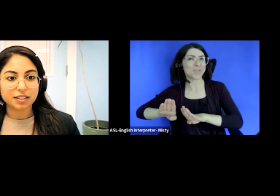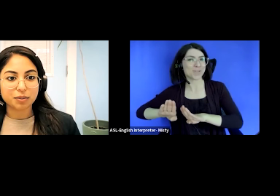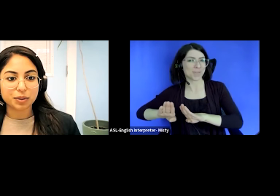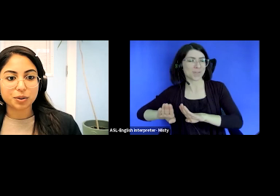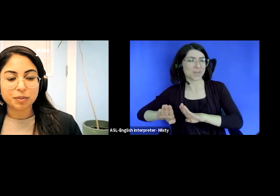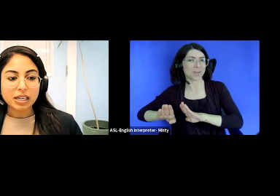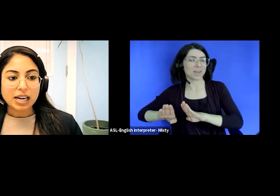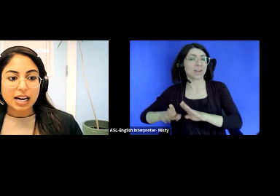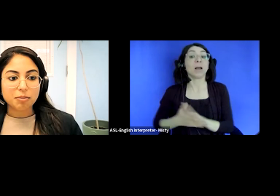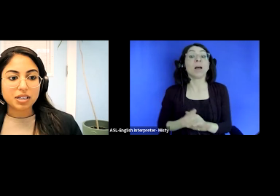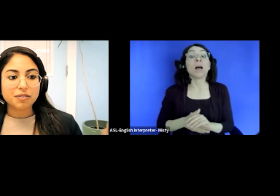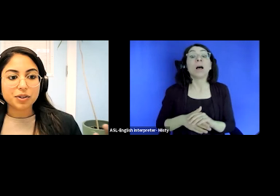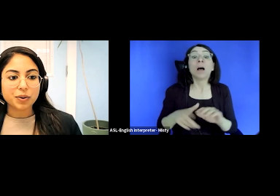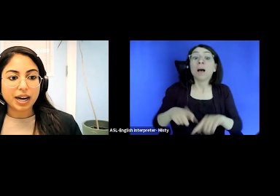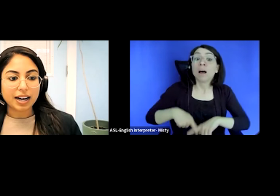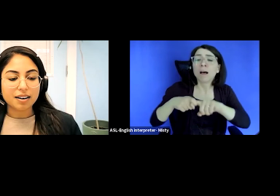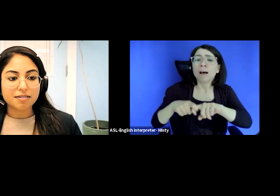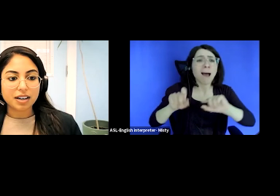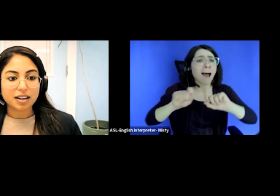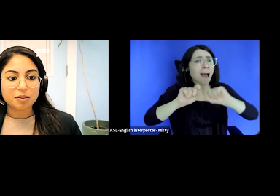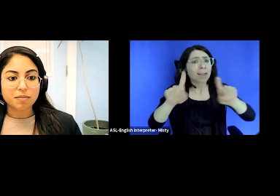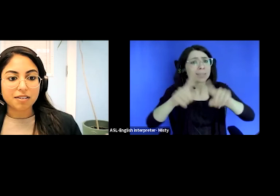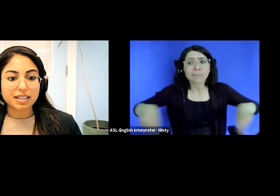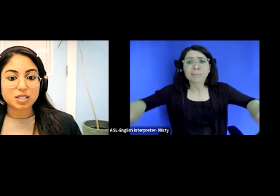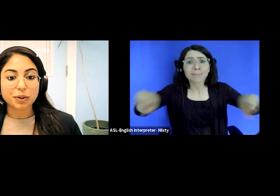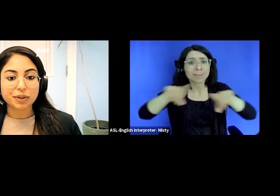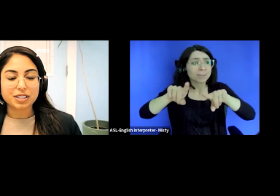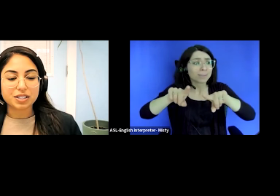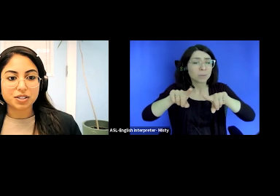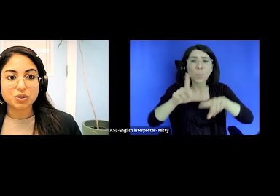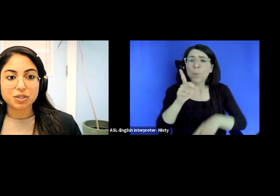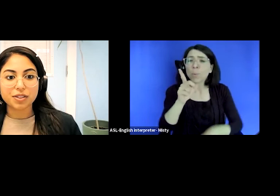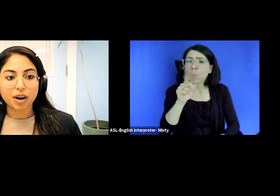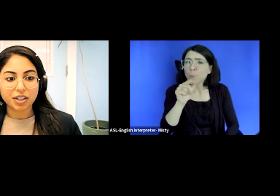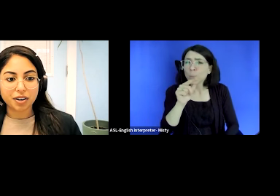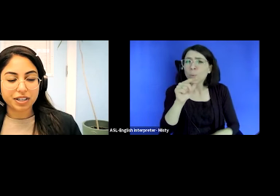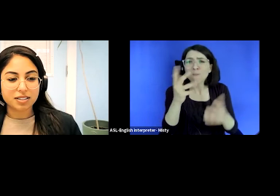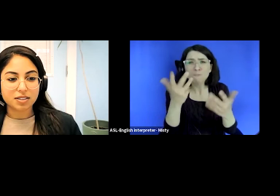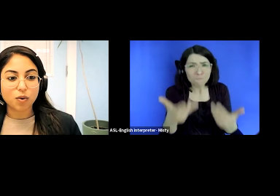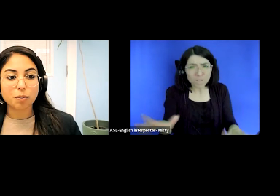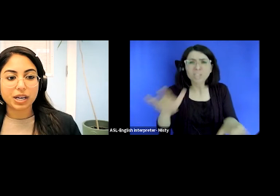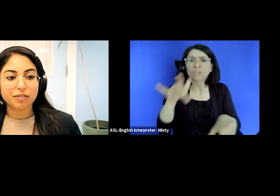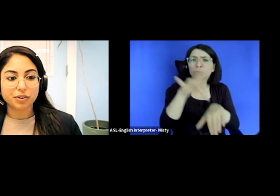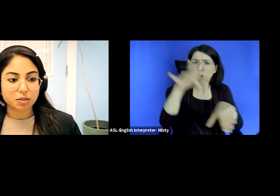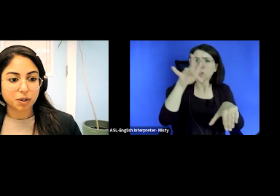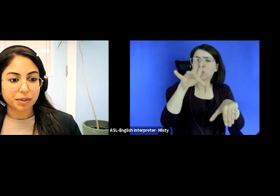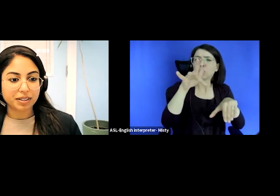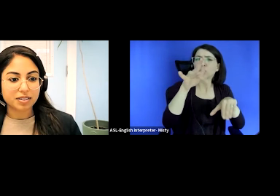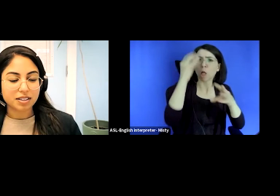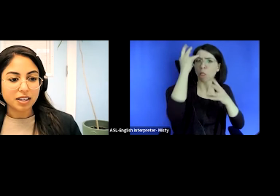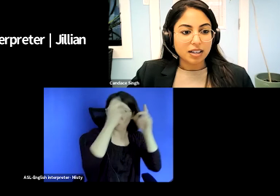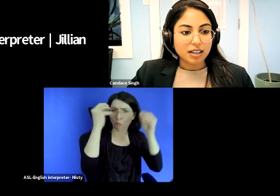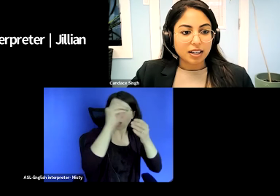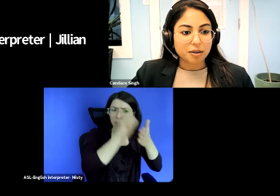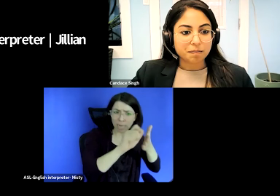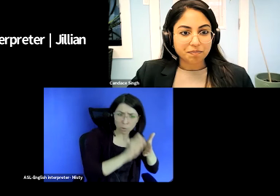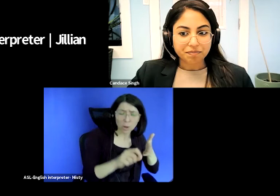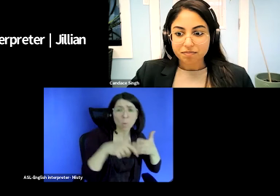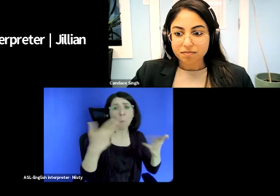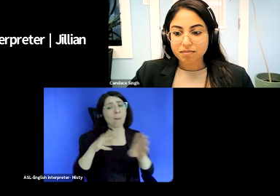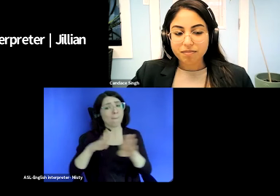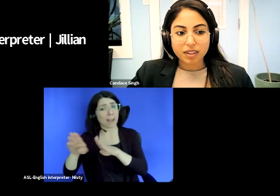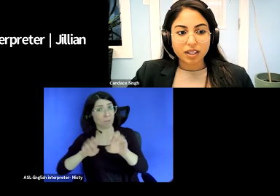feel out the room. How many of you have experience using thought diaries or behavioral experiments?